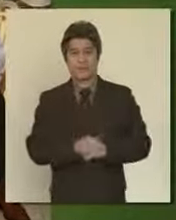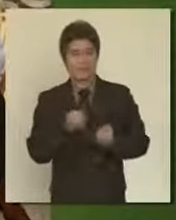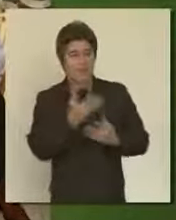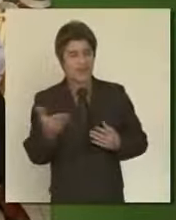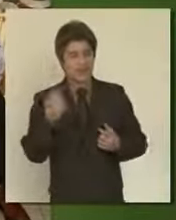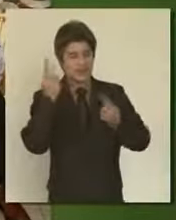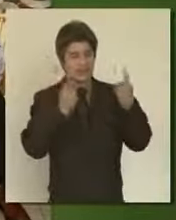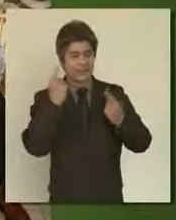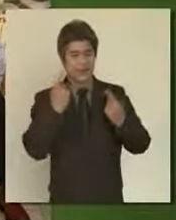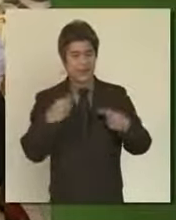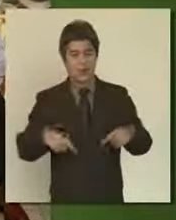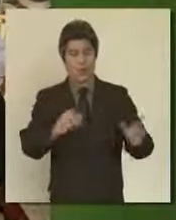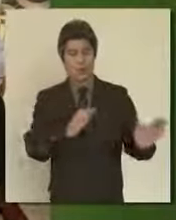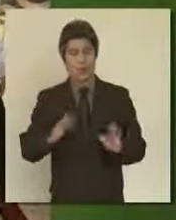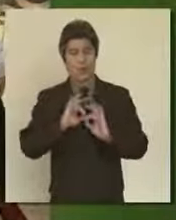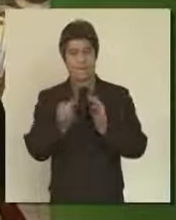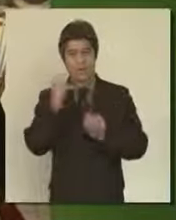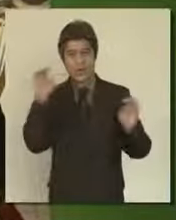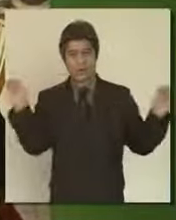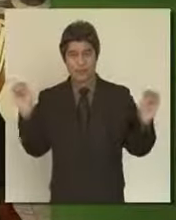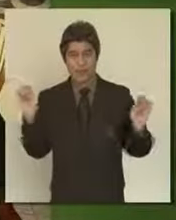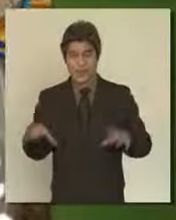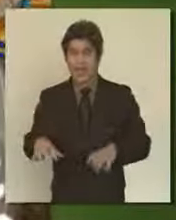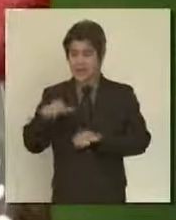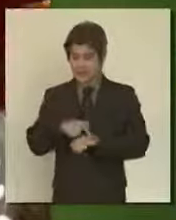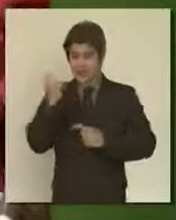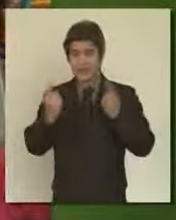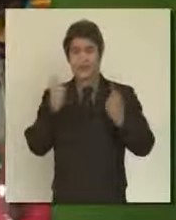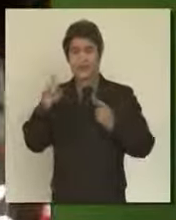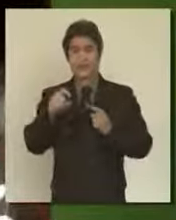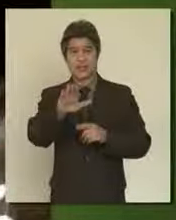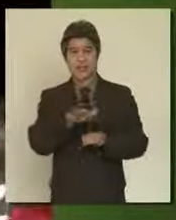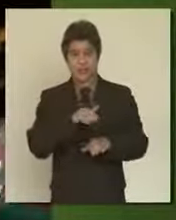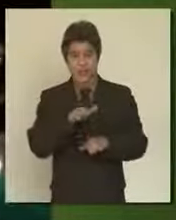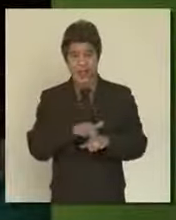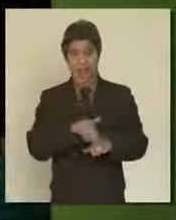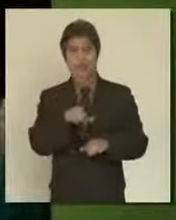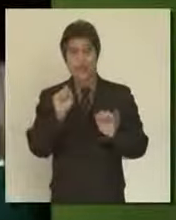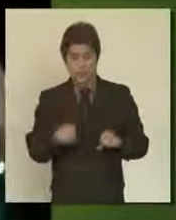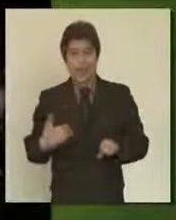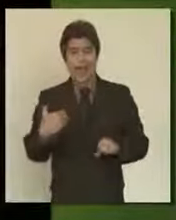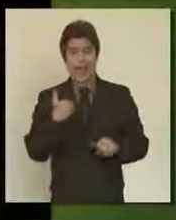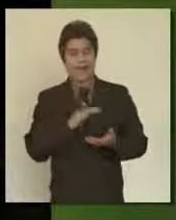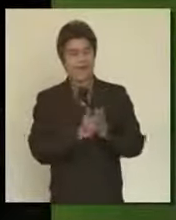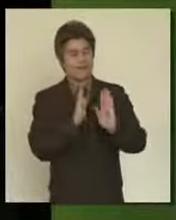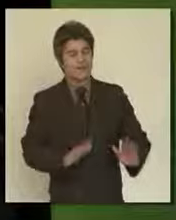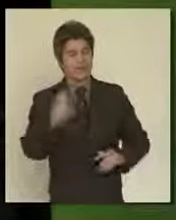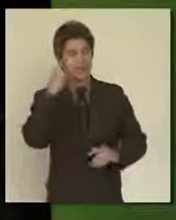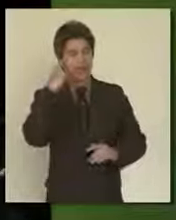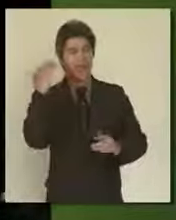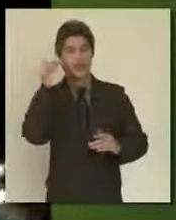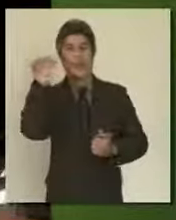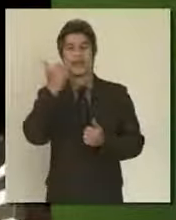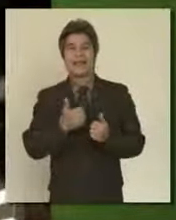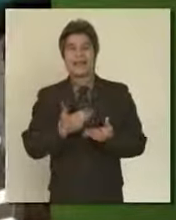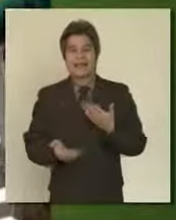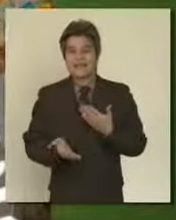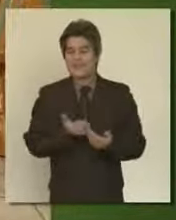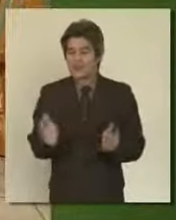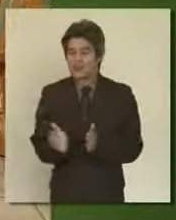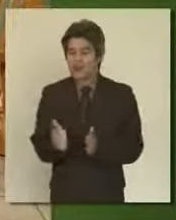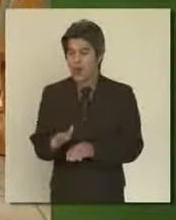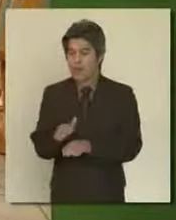when preparing your family for an emergency. By taking the time to also consider the needs of your pets, you can have the peace of mind knowing that even the smallest